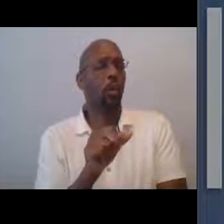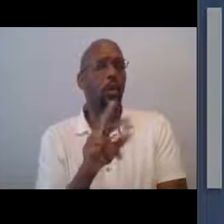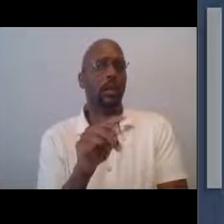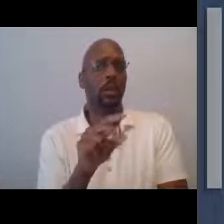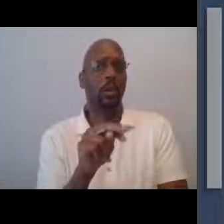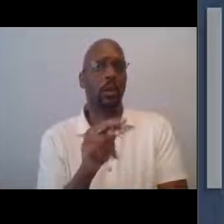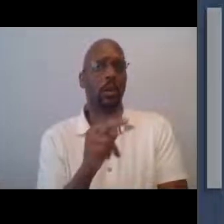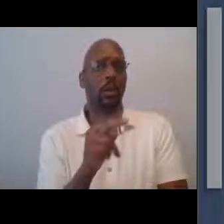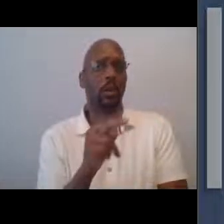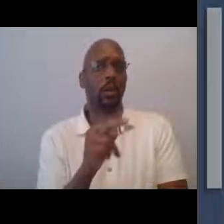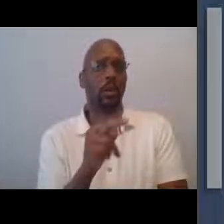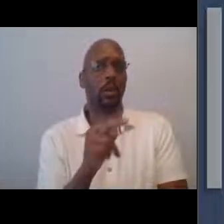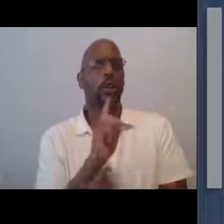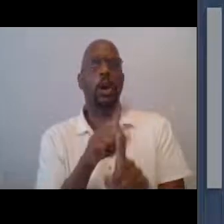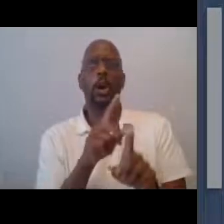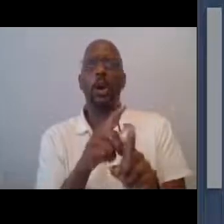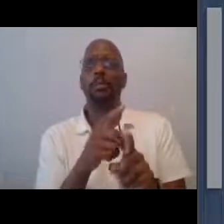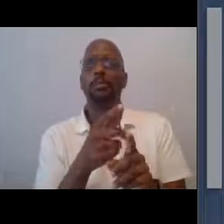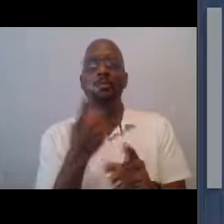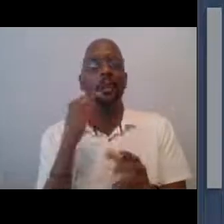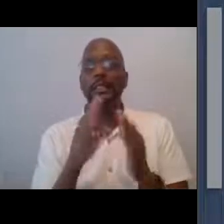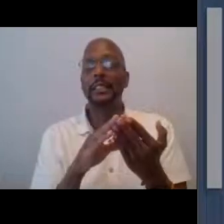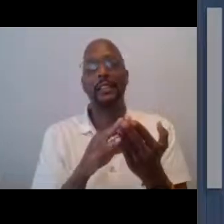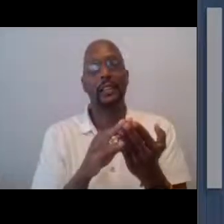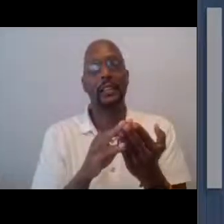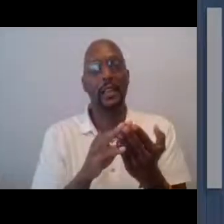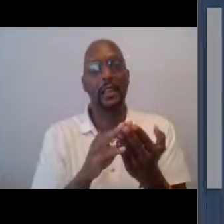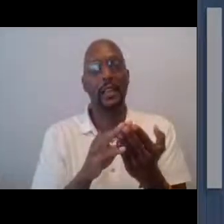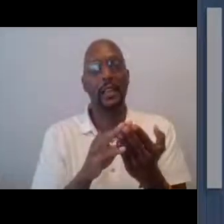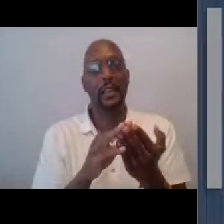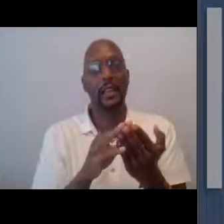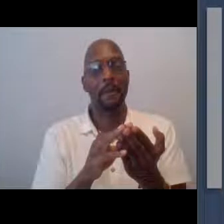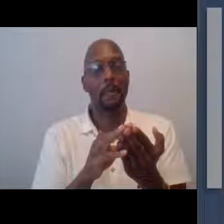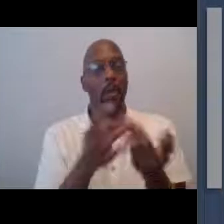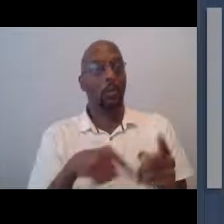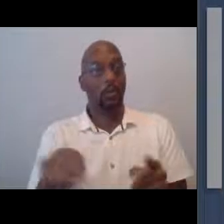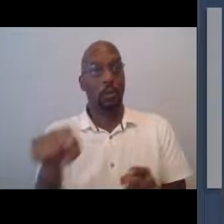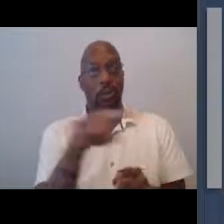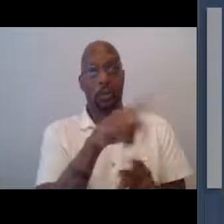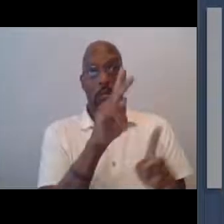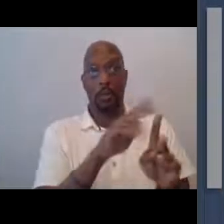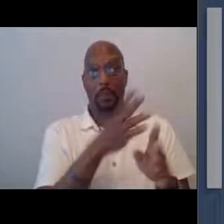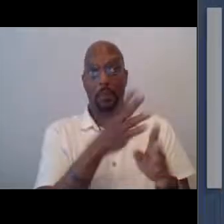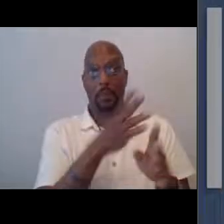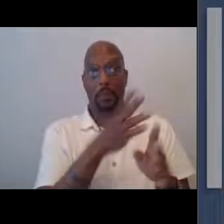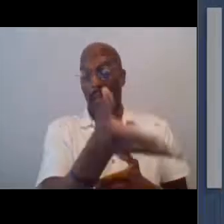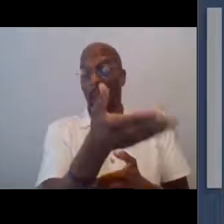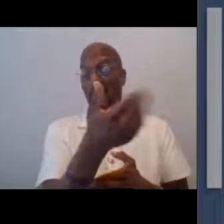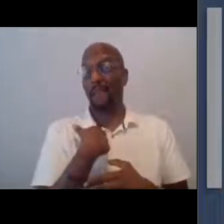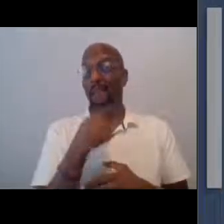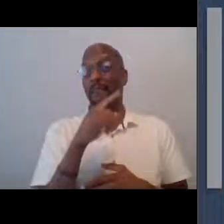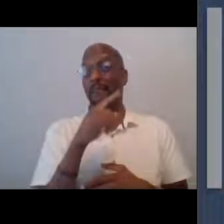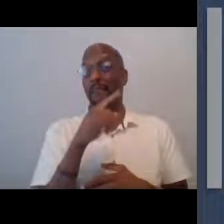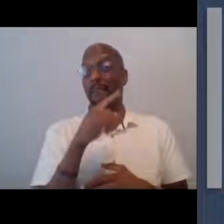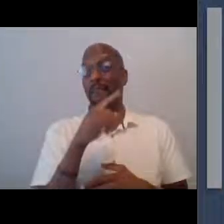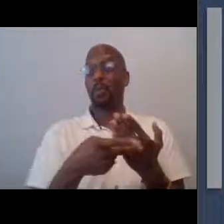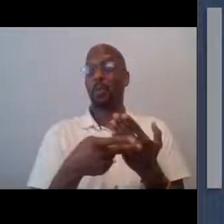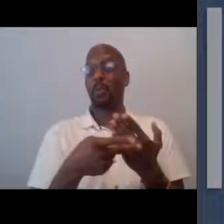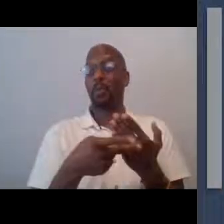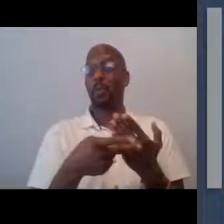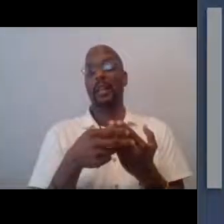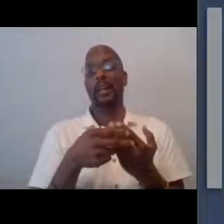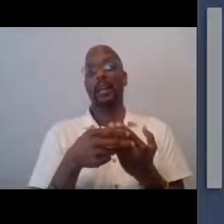the city of in Almonte, where they have the first program of over 800 bikes